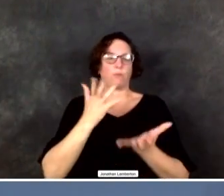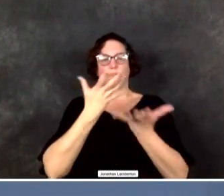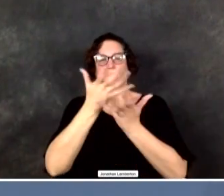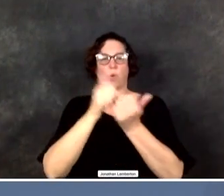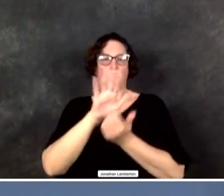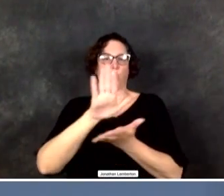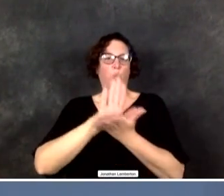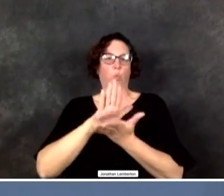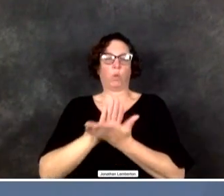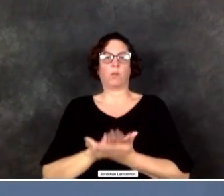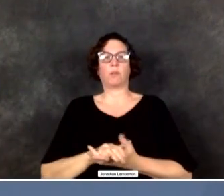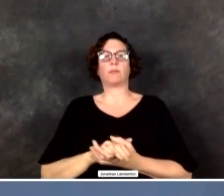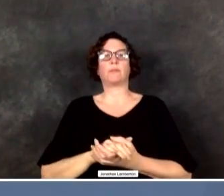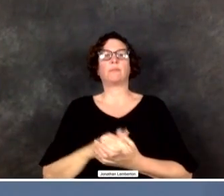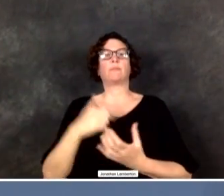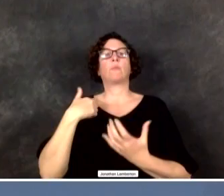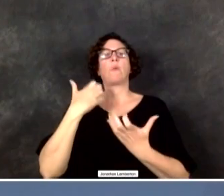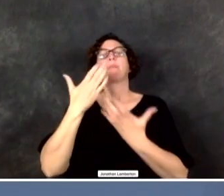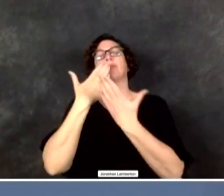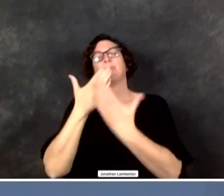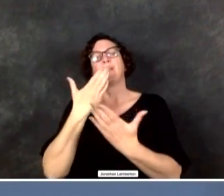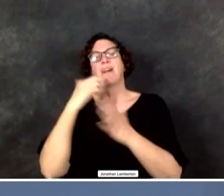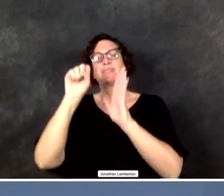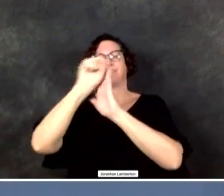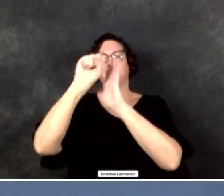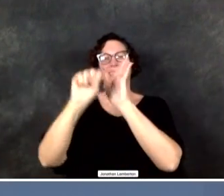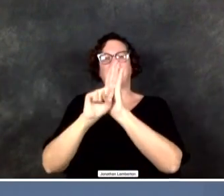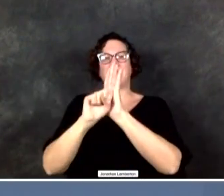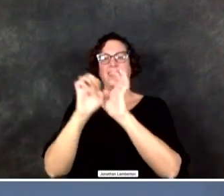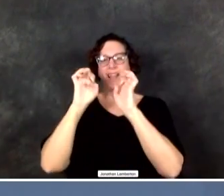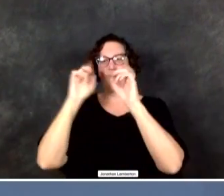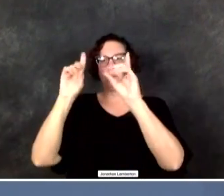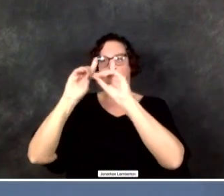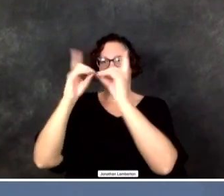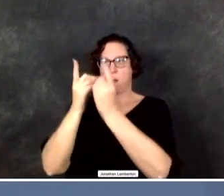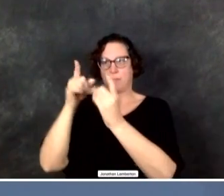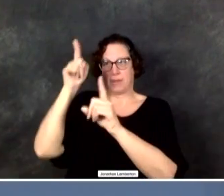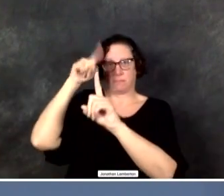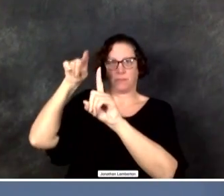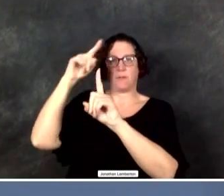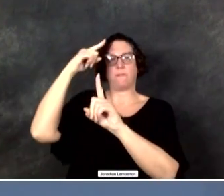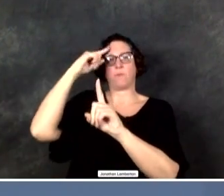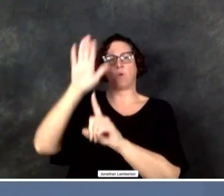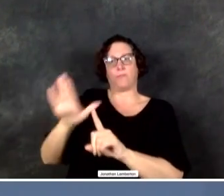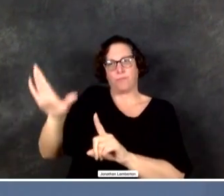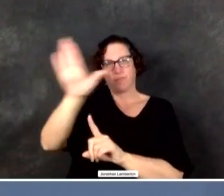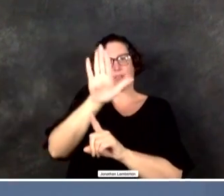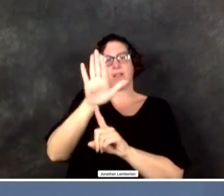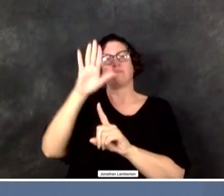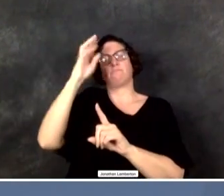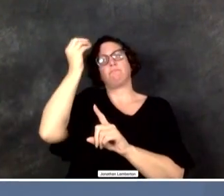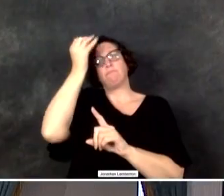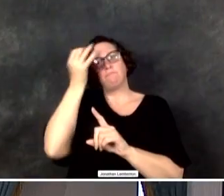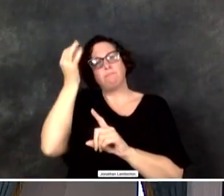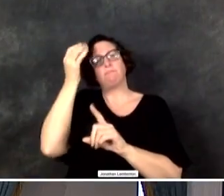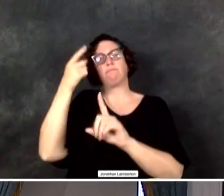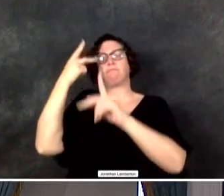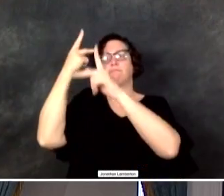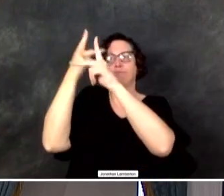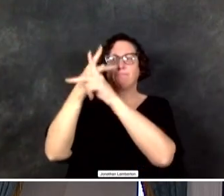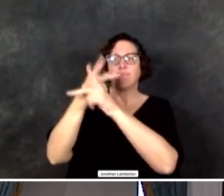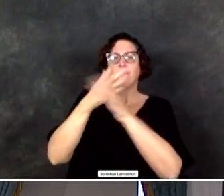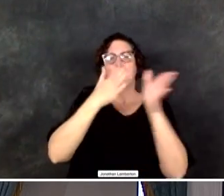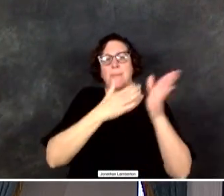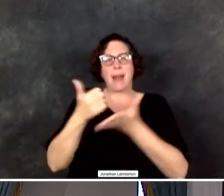realistically get students to cross that threshold and get their diploma. Next we